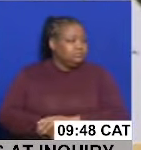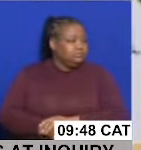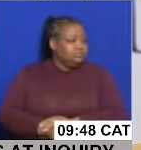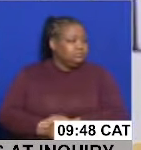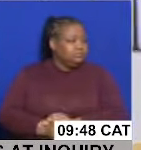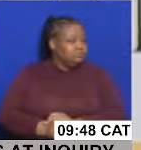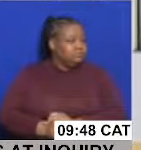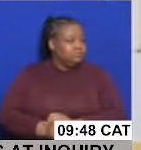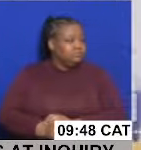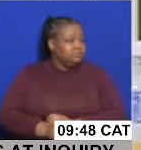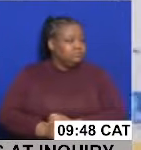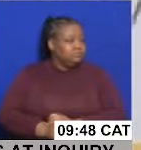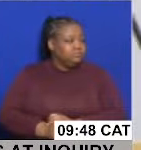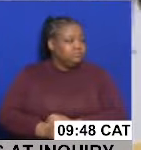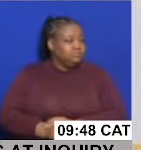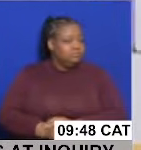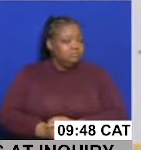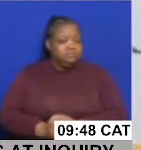Sorry.